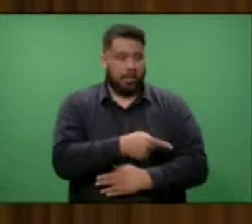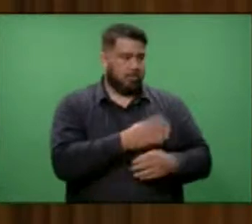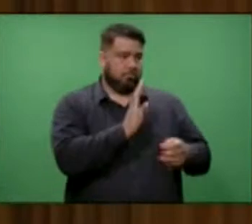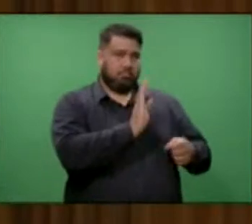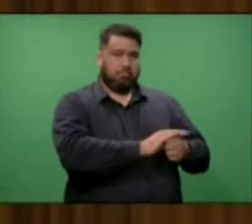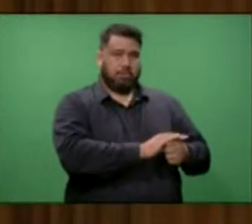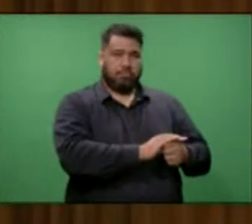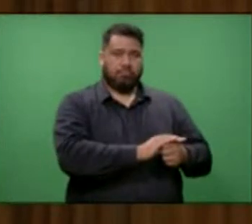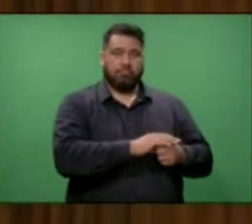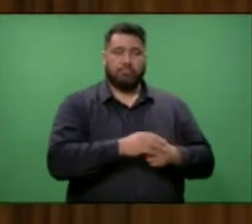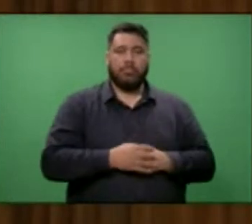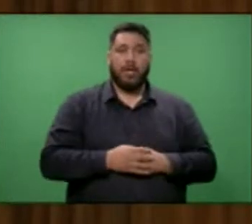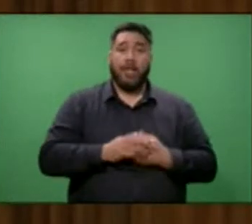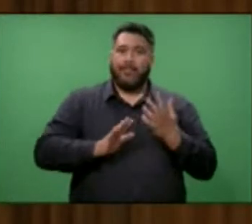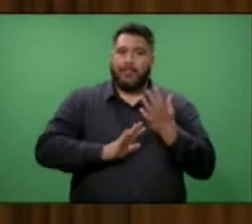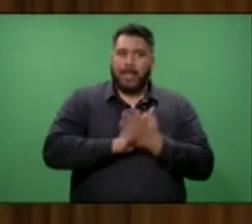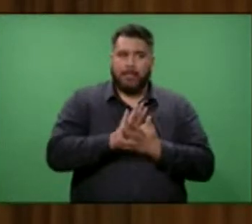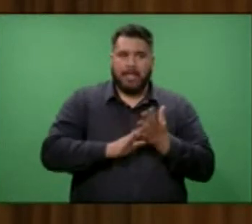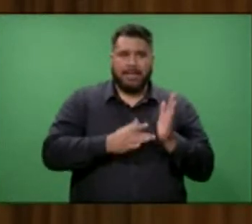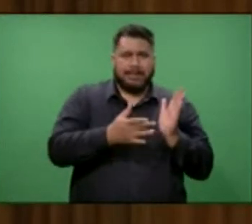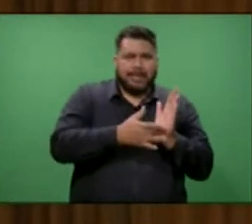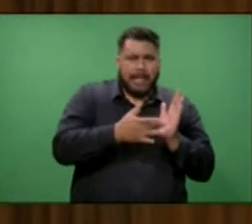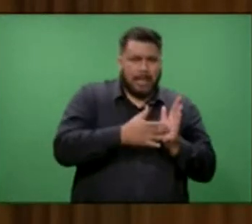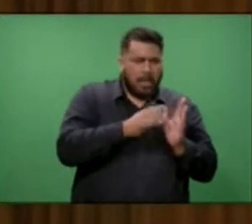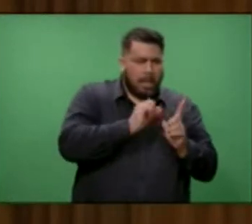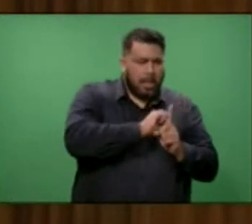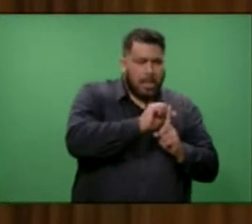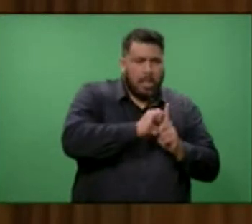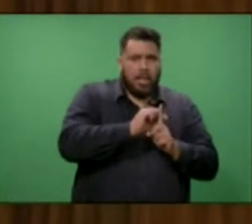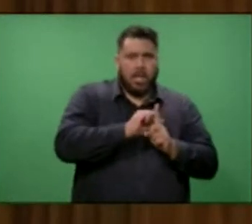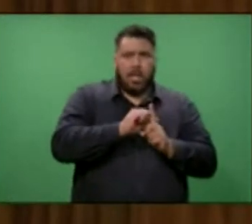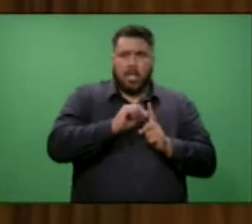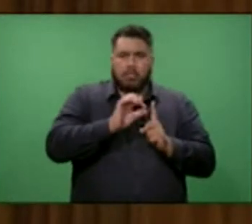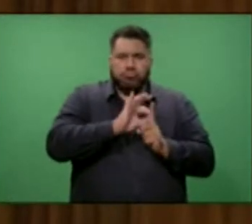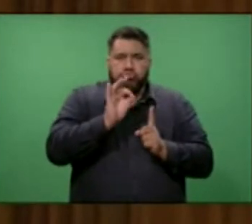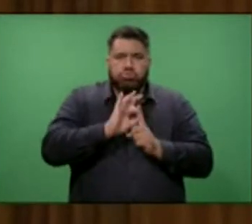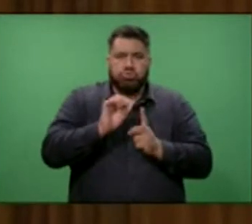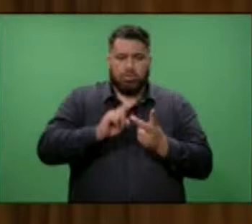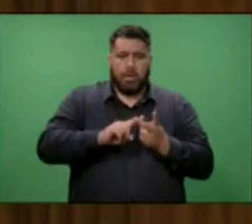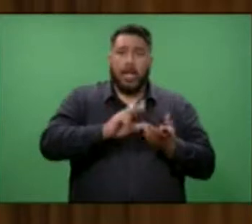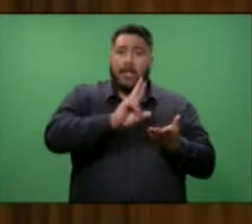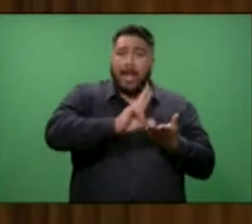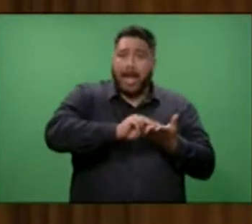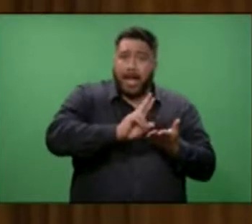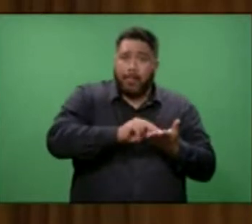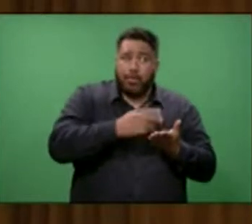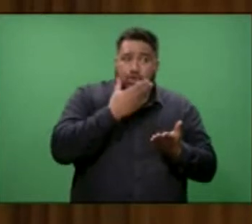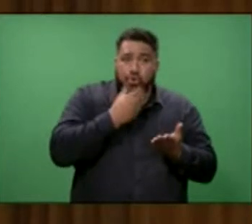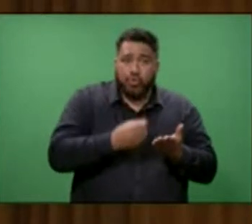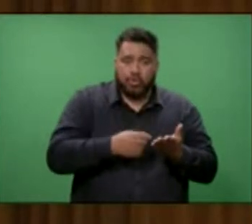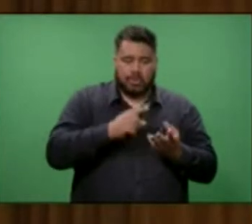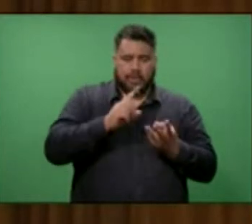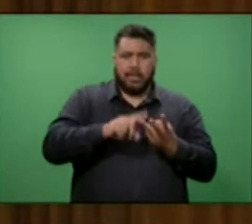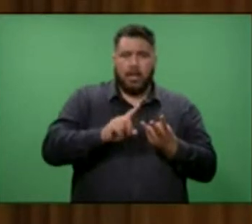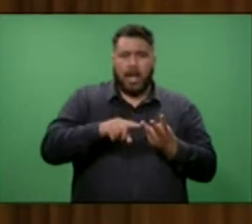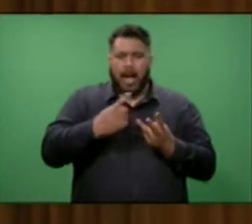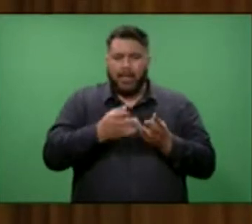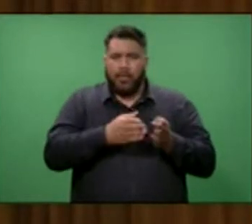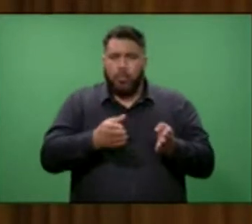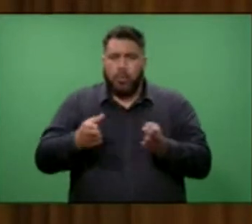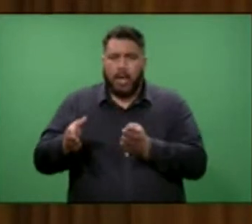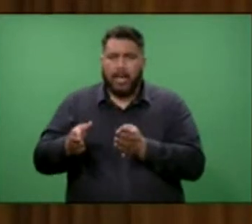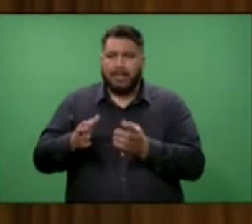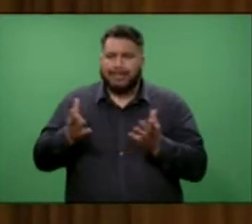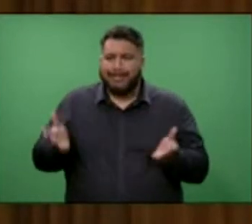will involve investment in ongoing technical enhancements to the COVID Tracer app and looking for ways to increase the use